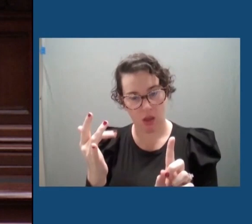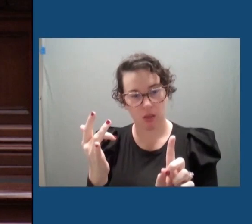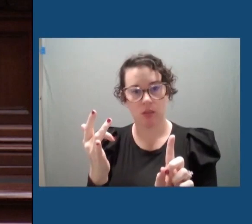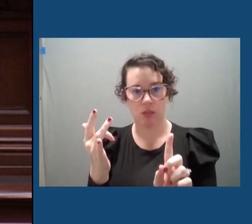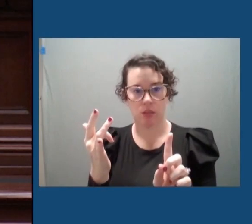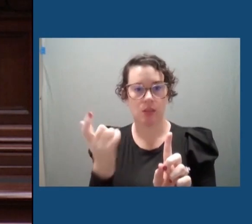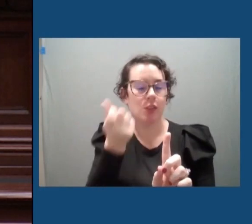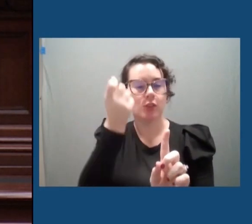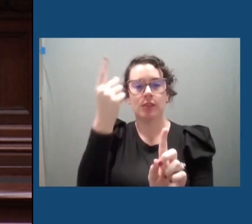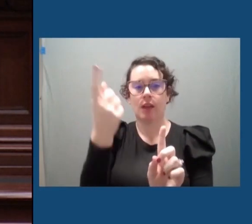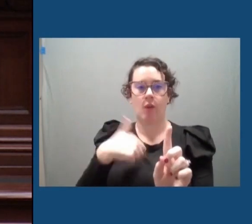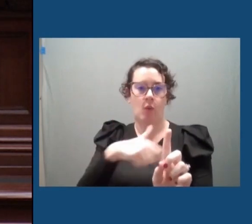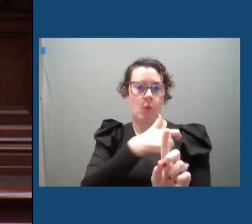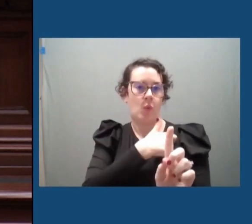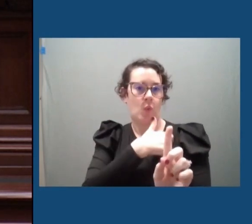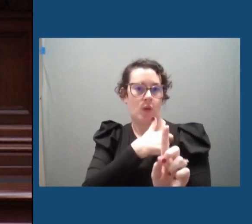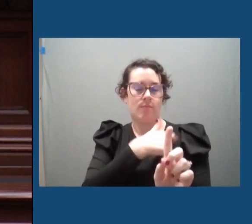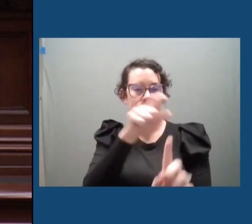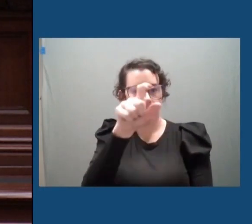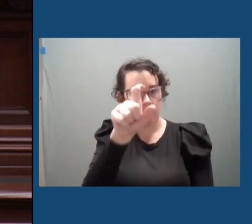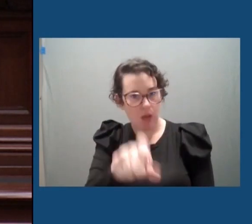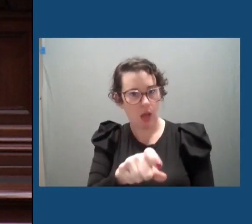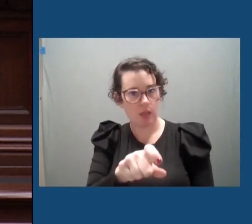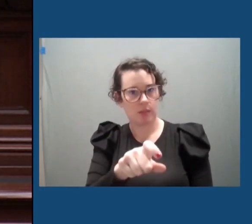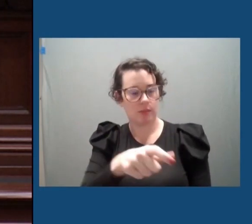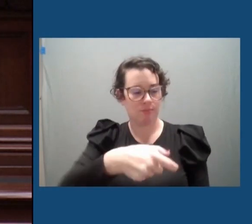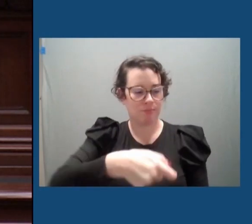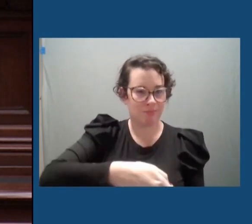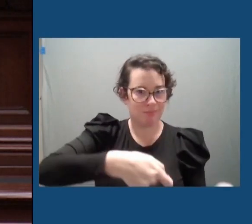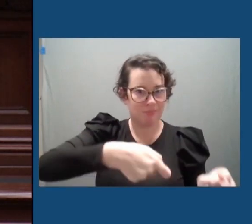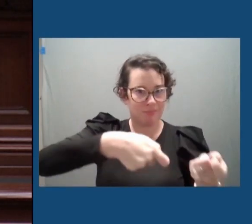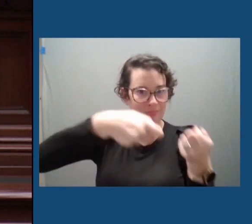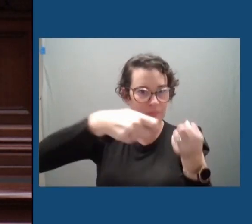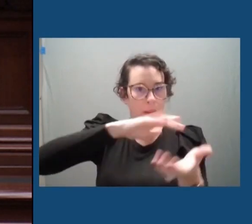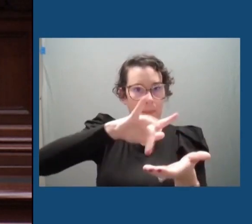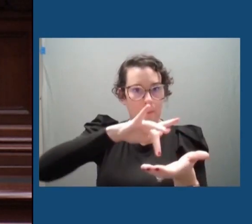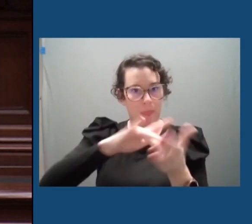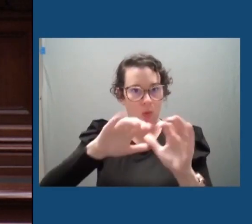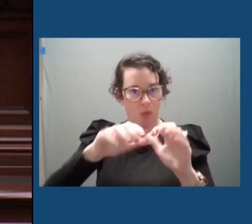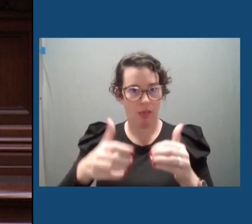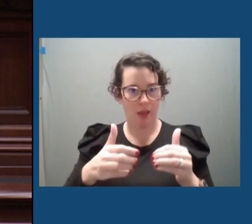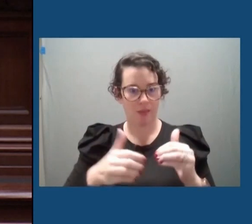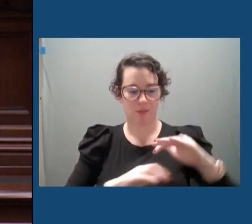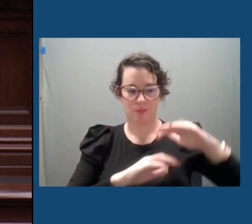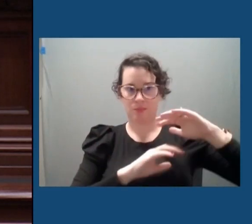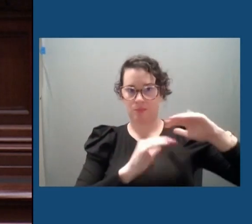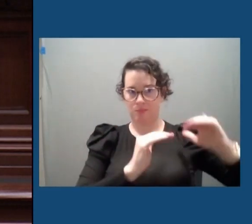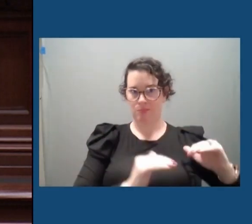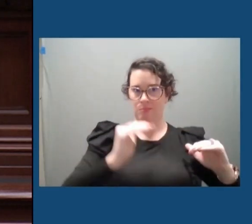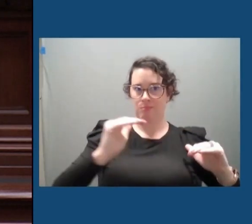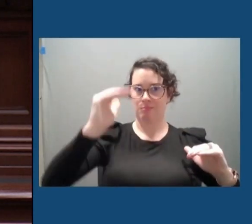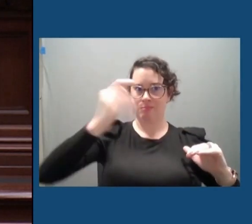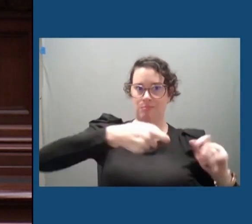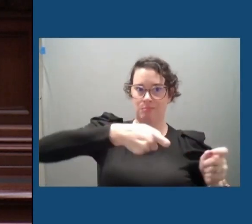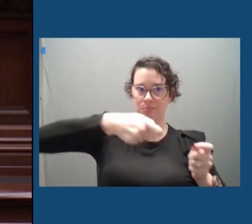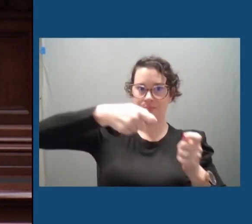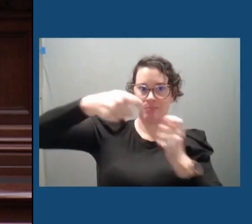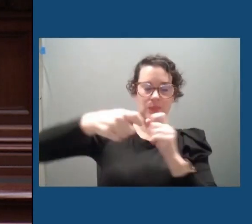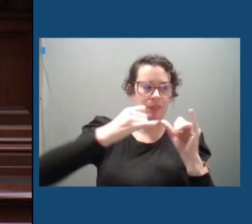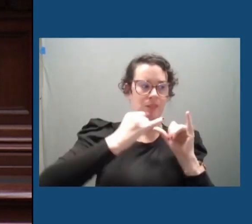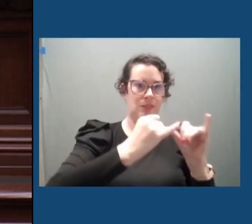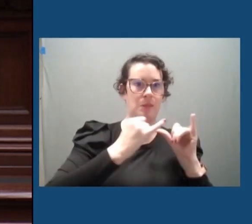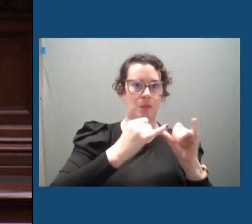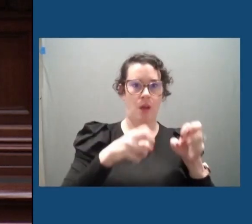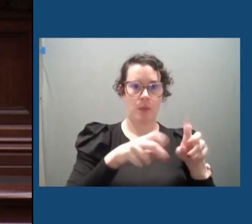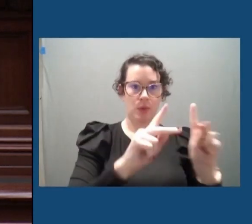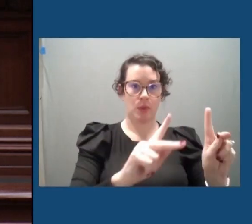That's why we must lift more people into the middle class and give them the same opportunities that my own